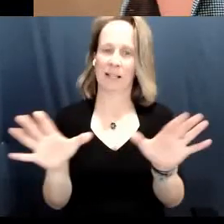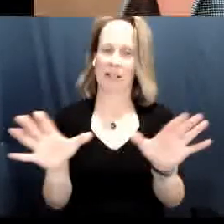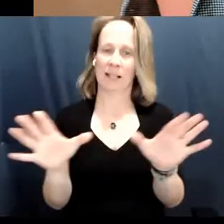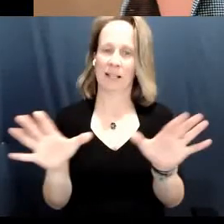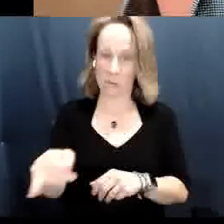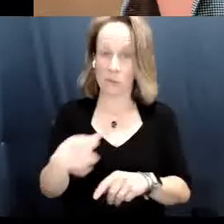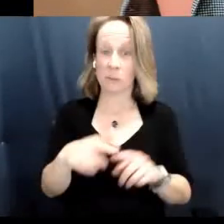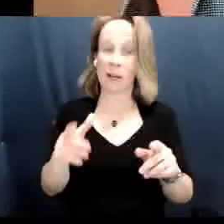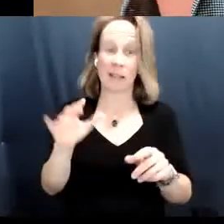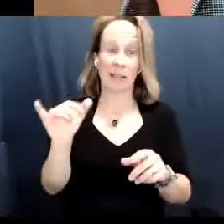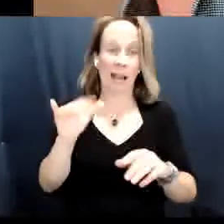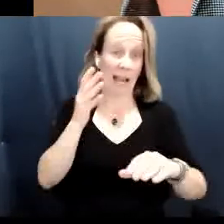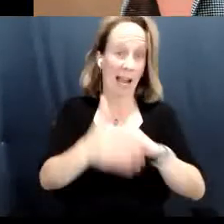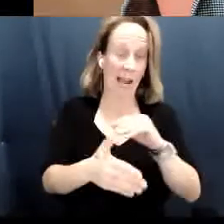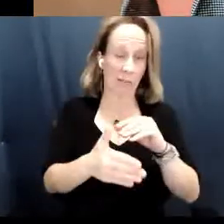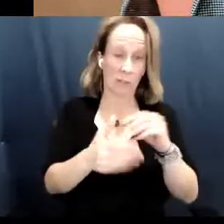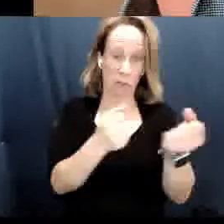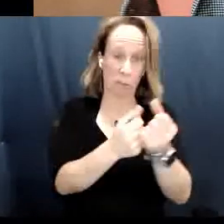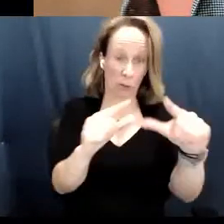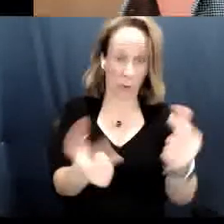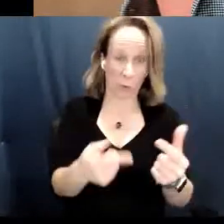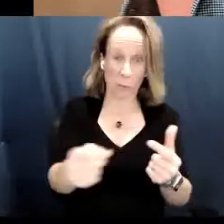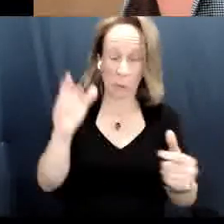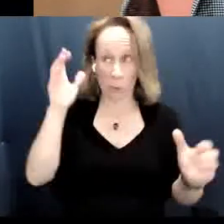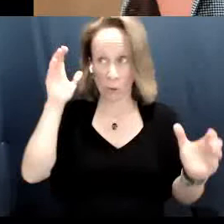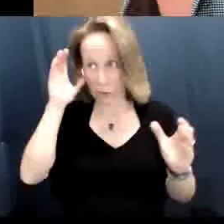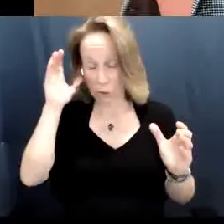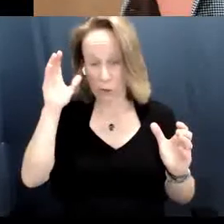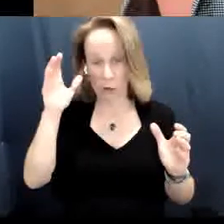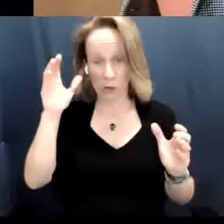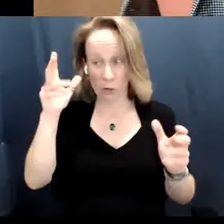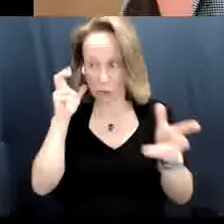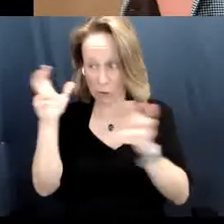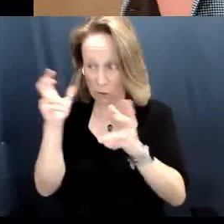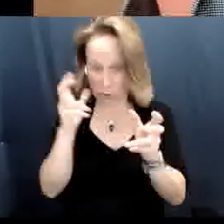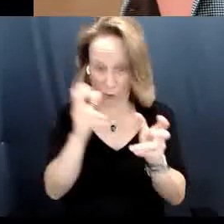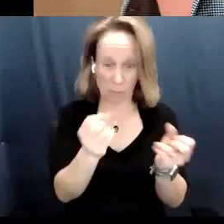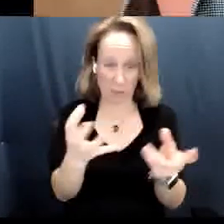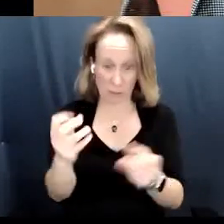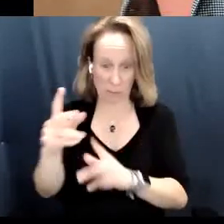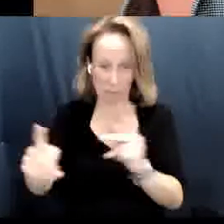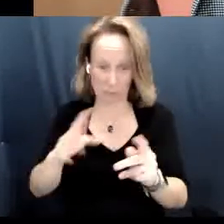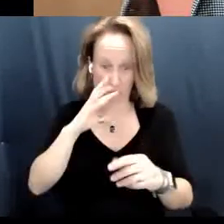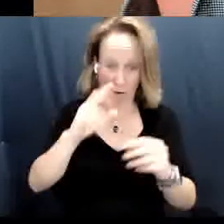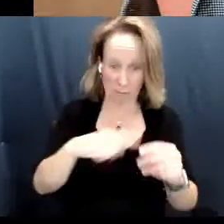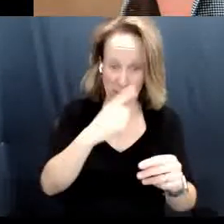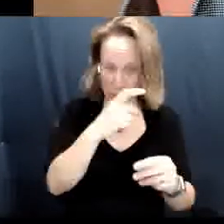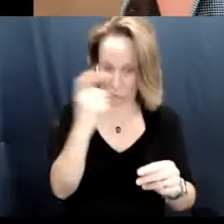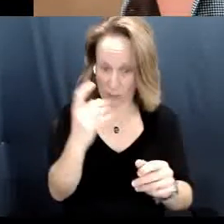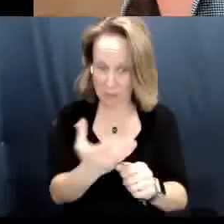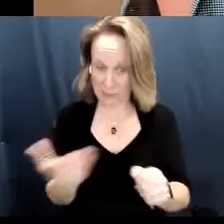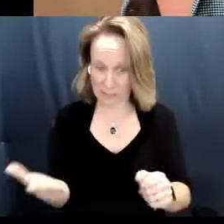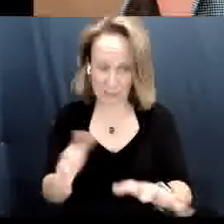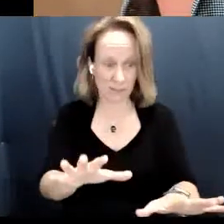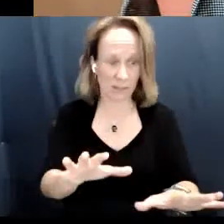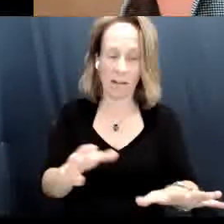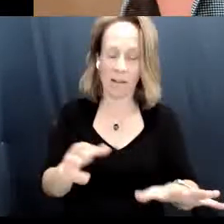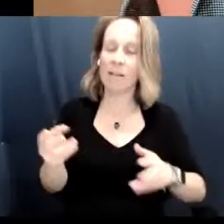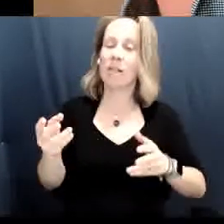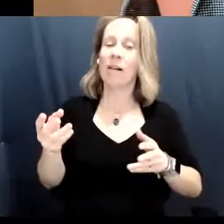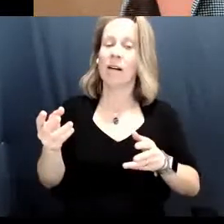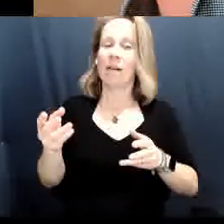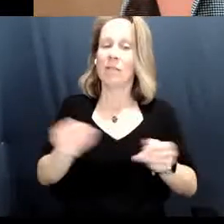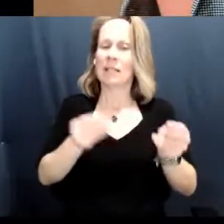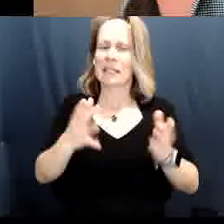group, when you might have listened to multiple people recount different parts of their trauma, facilitators know how to